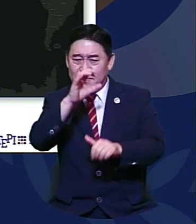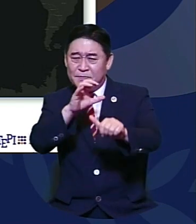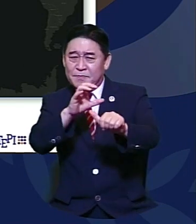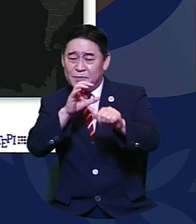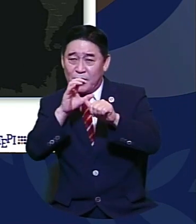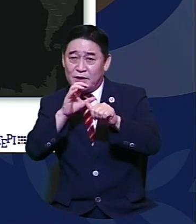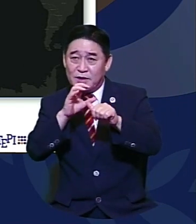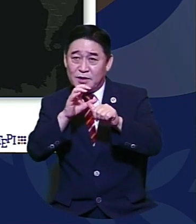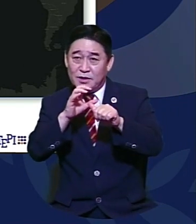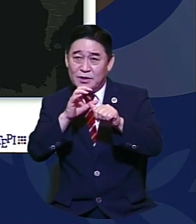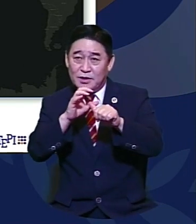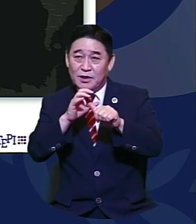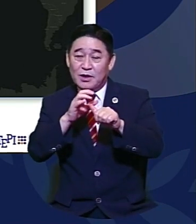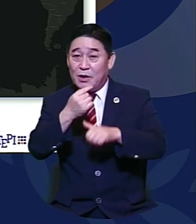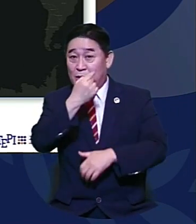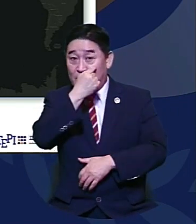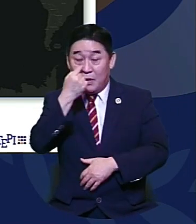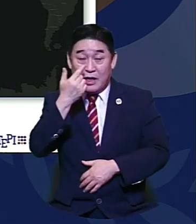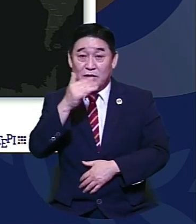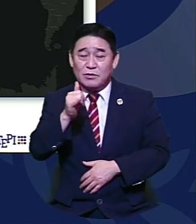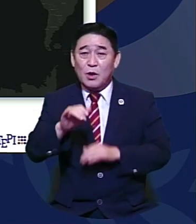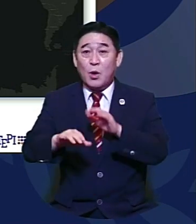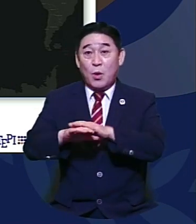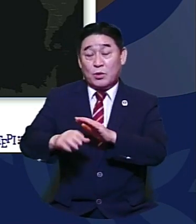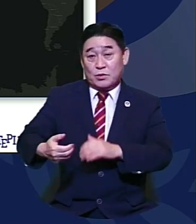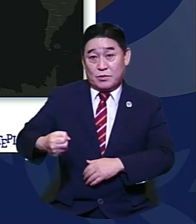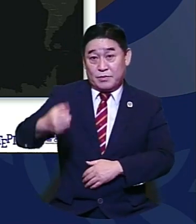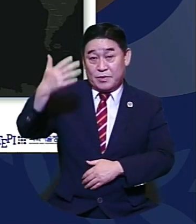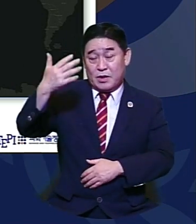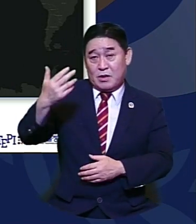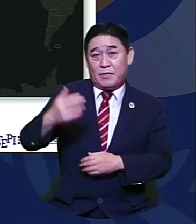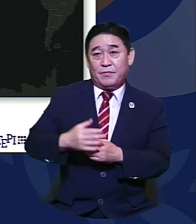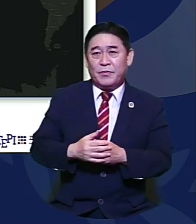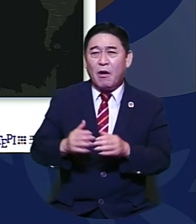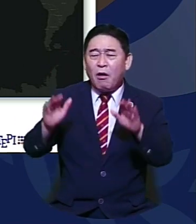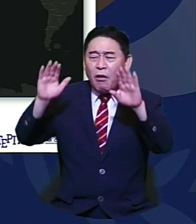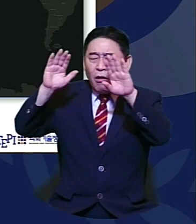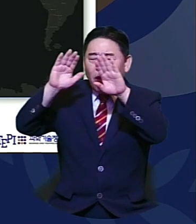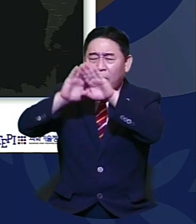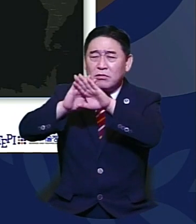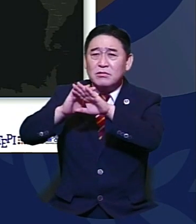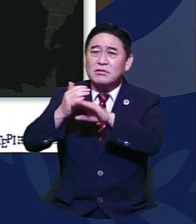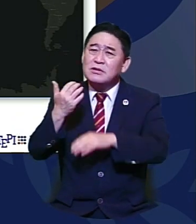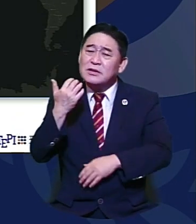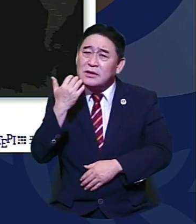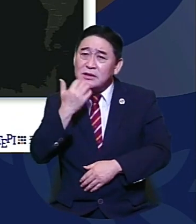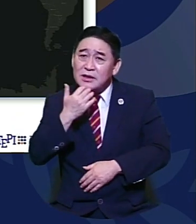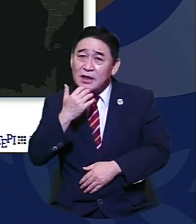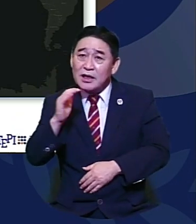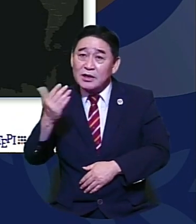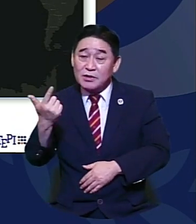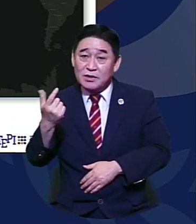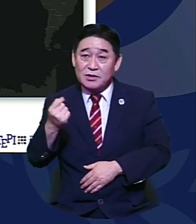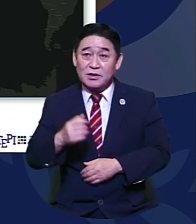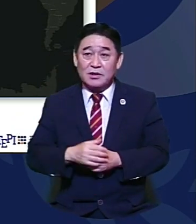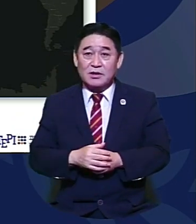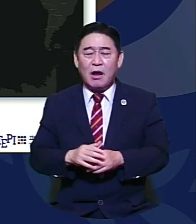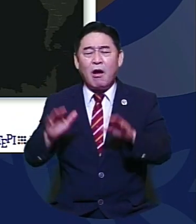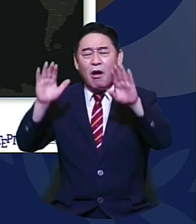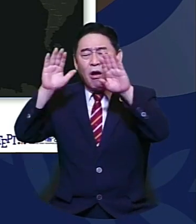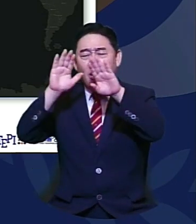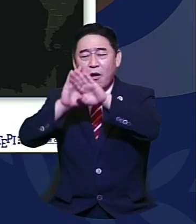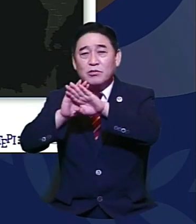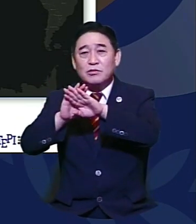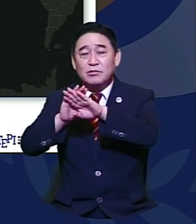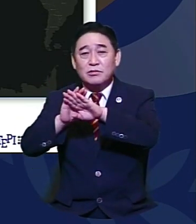we can see the relatively dark kind of picture here. It means that we cannot figure out the location